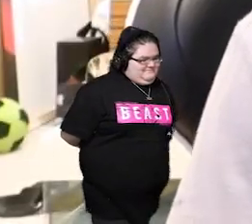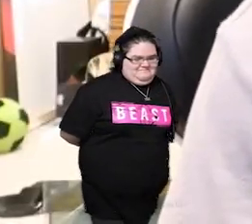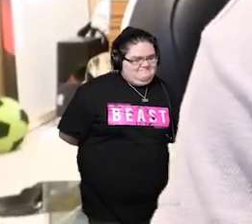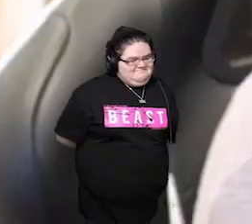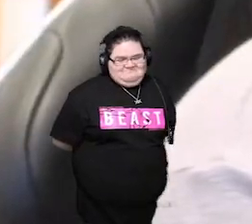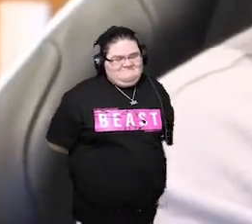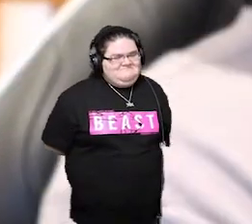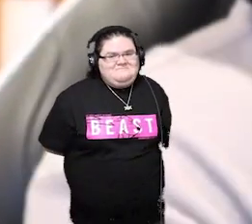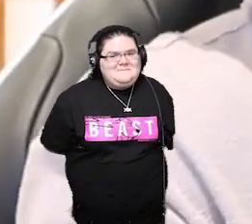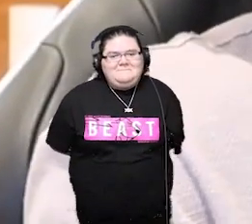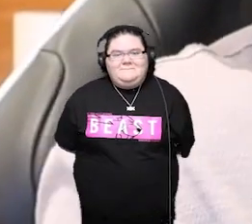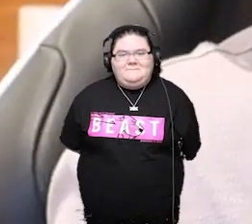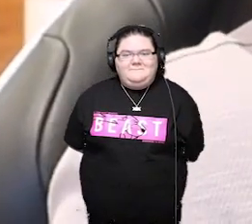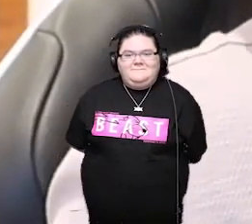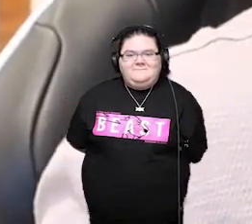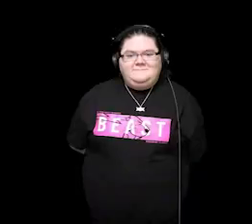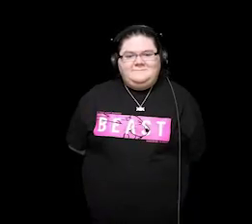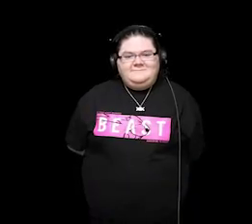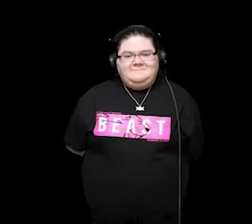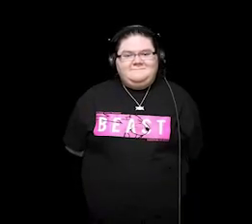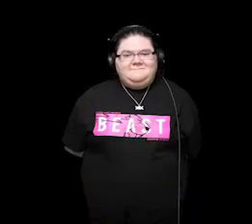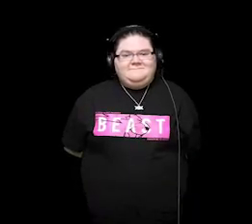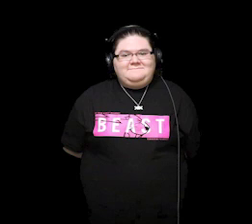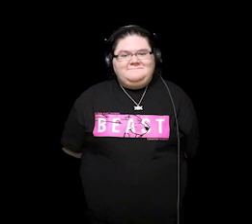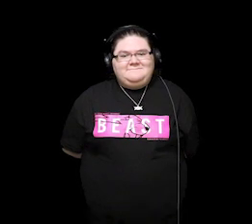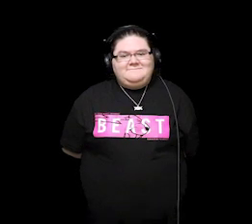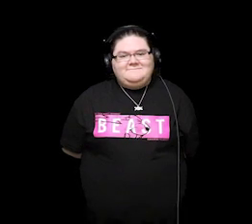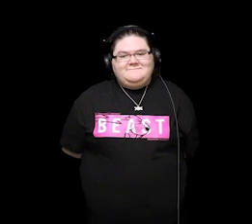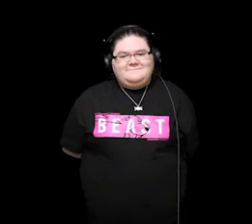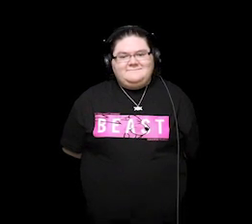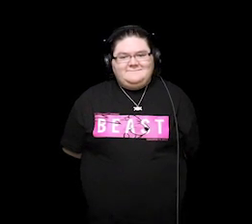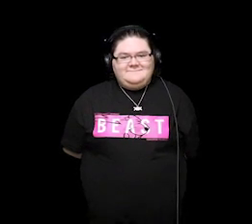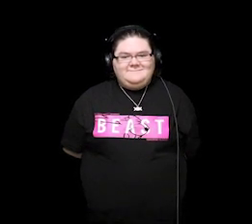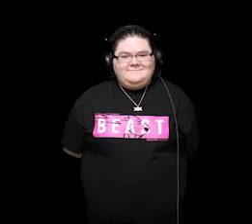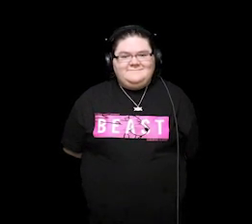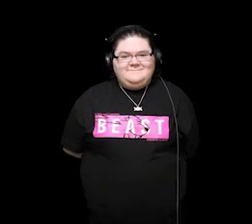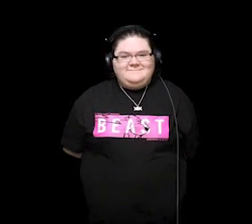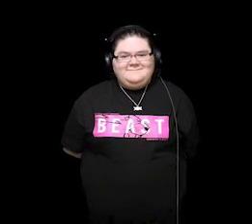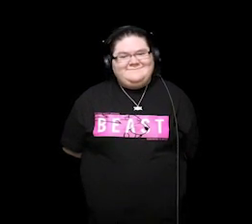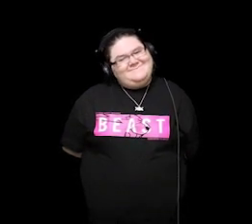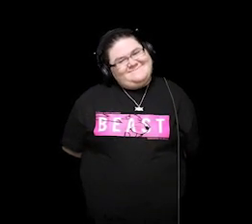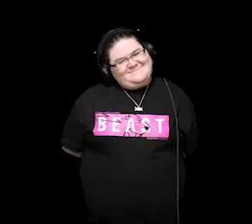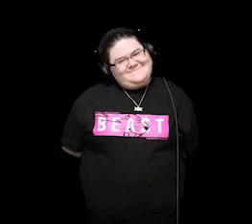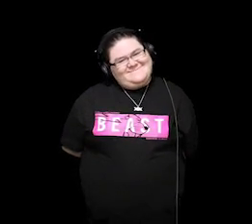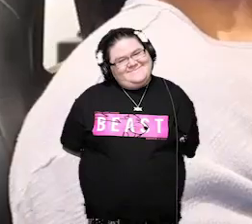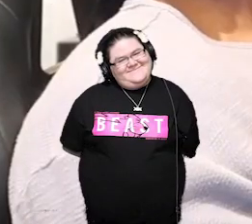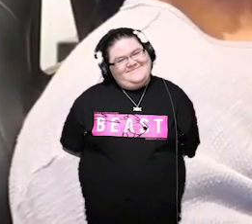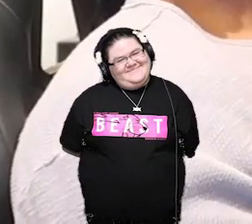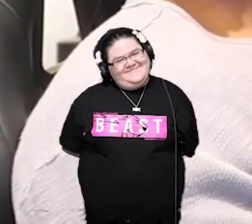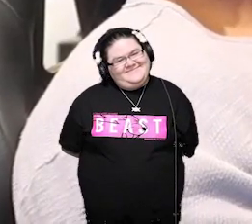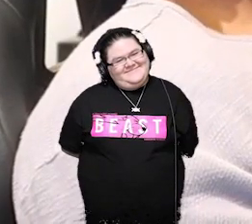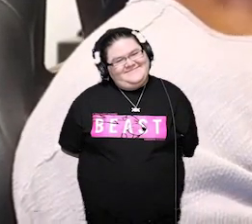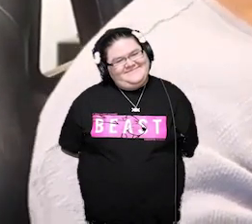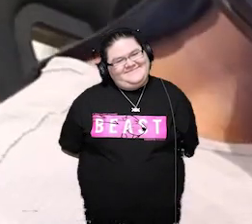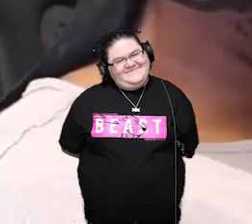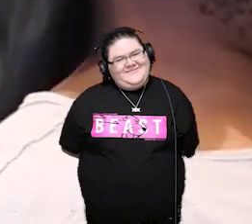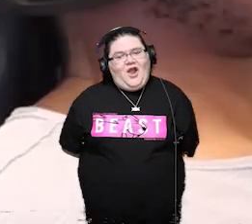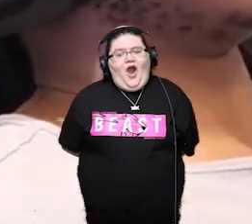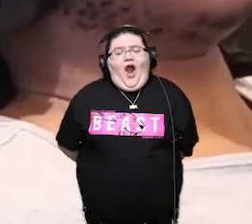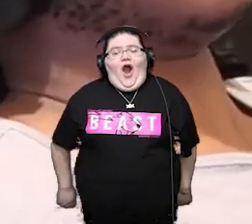Oh, man. It was hard not to laugh at that. It is what it is. All right, how am I going to do this? Oh, fuck's sake.